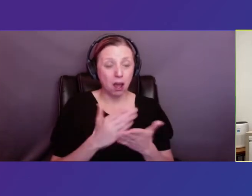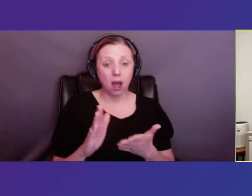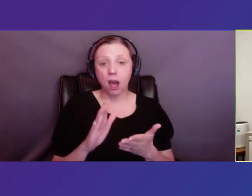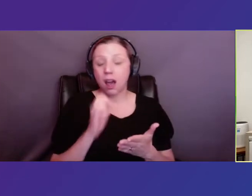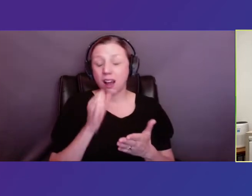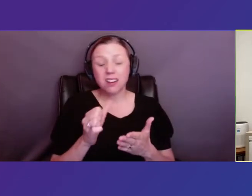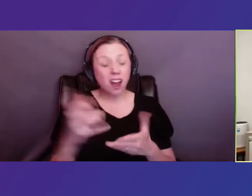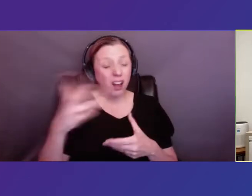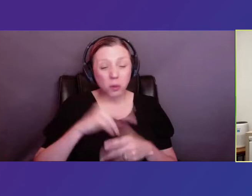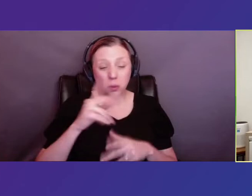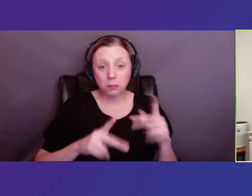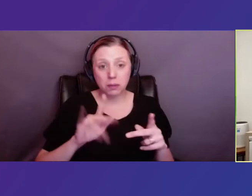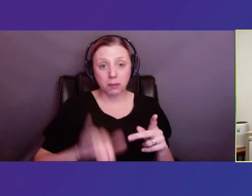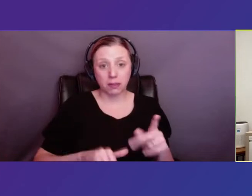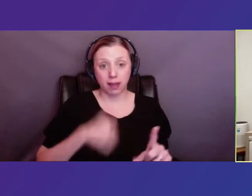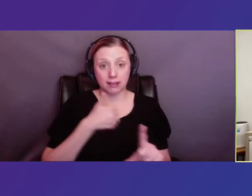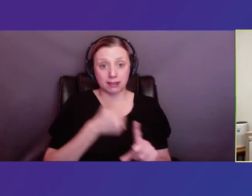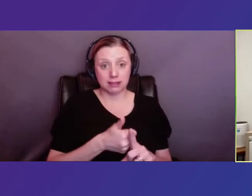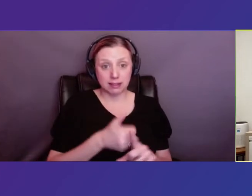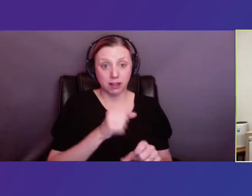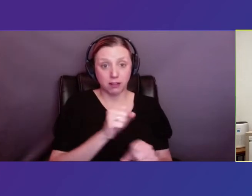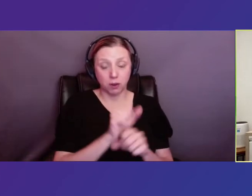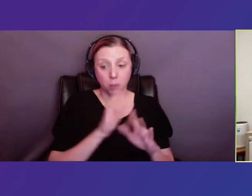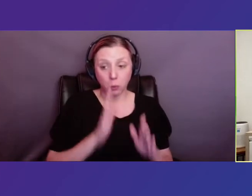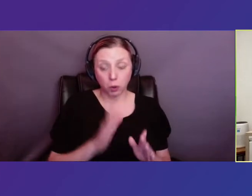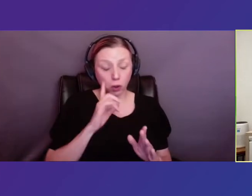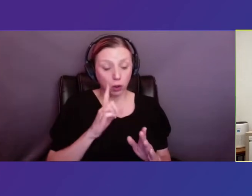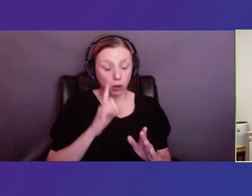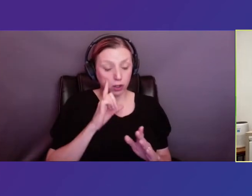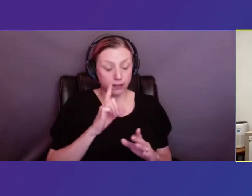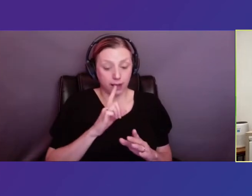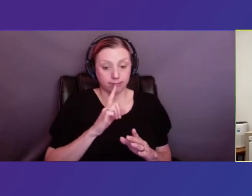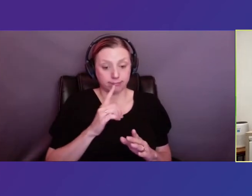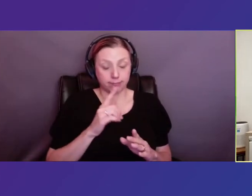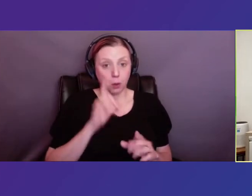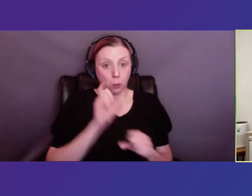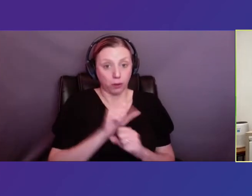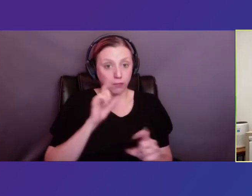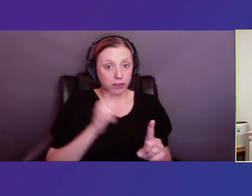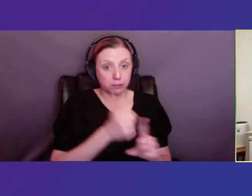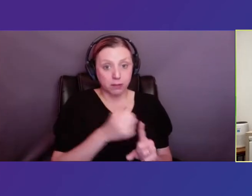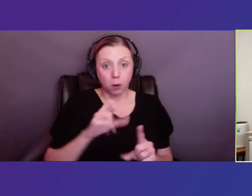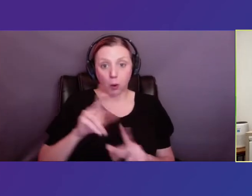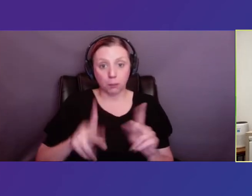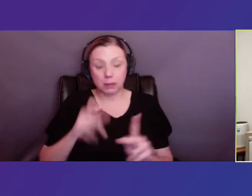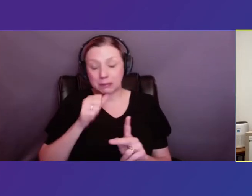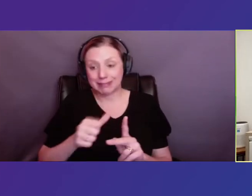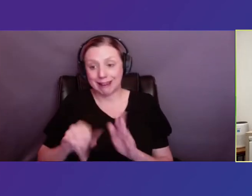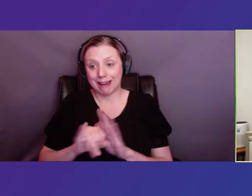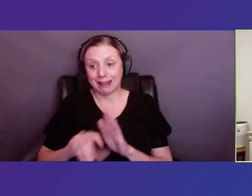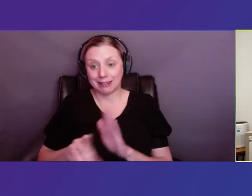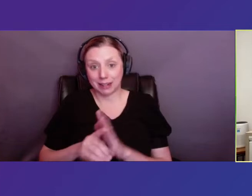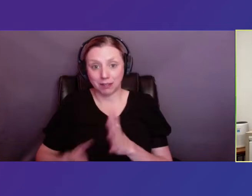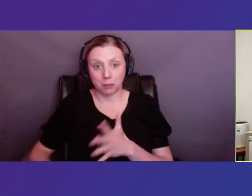self-employed artists or cultural workers that don't identify primarily as artists.